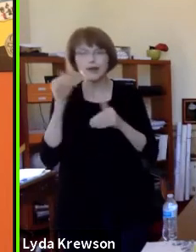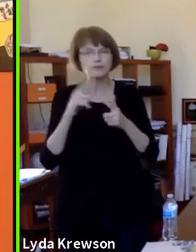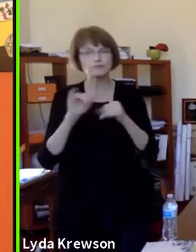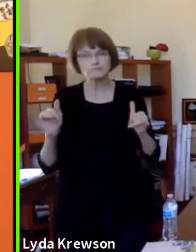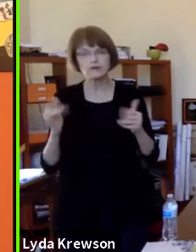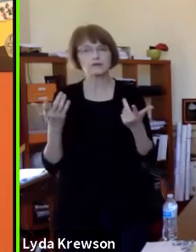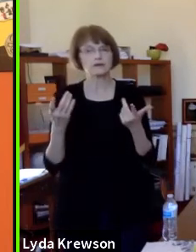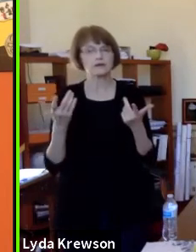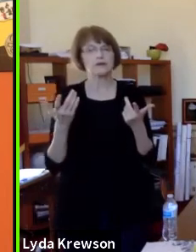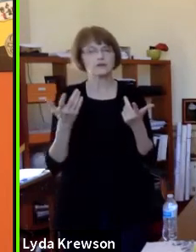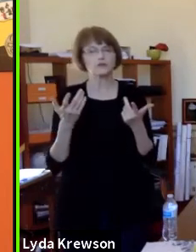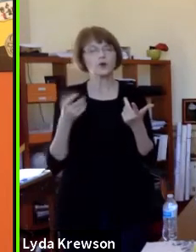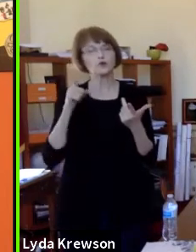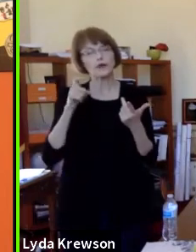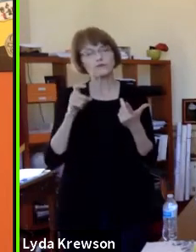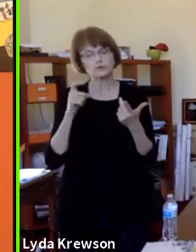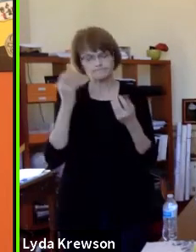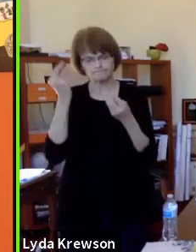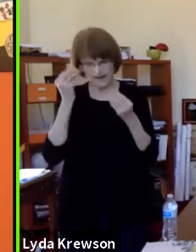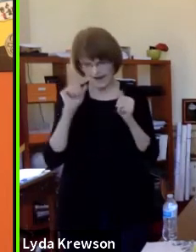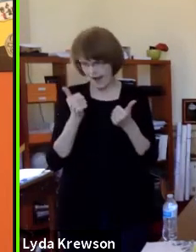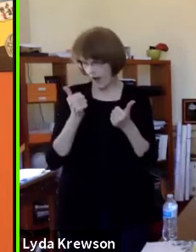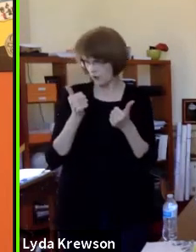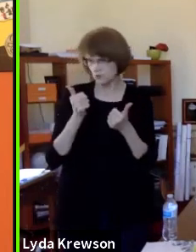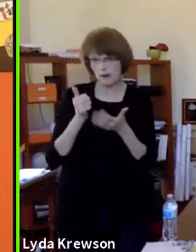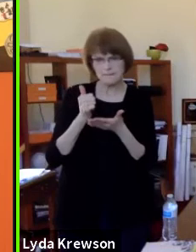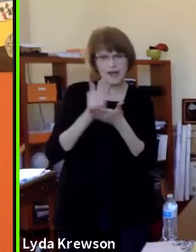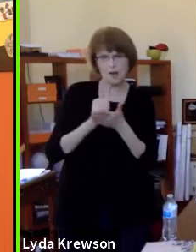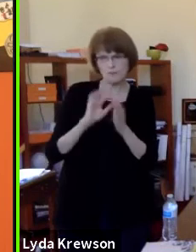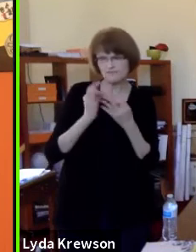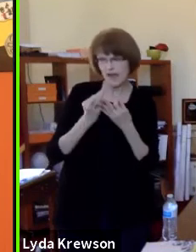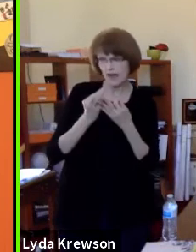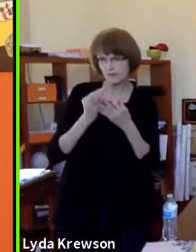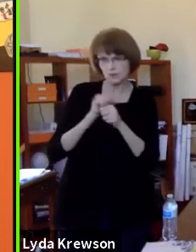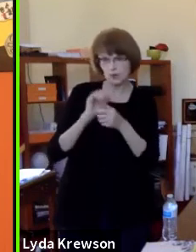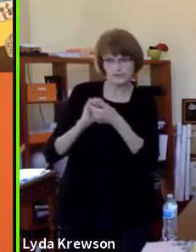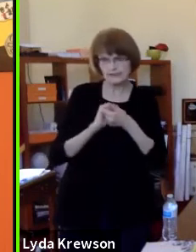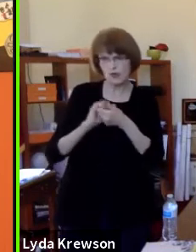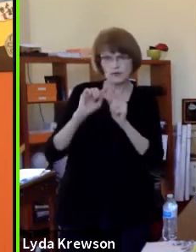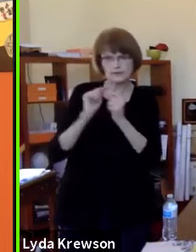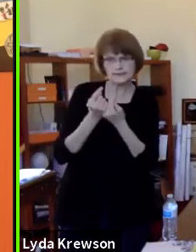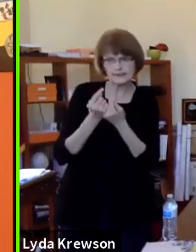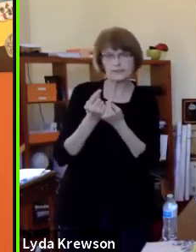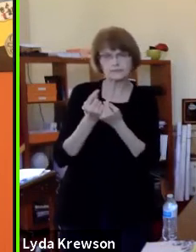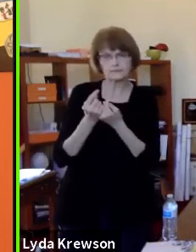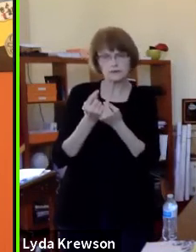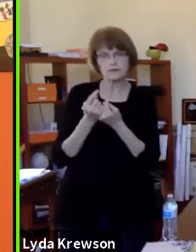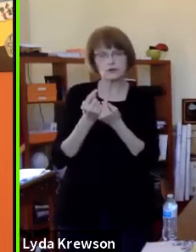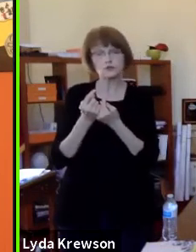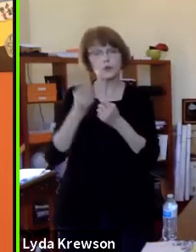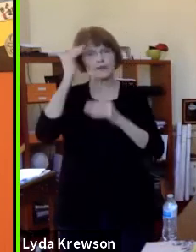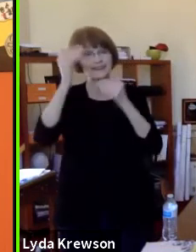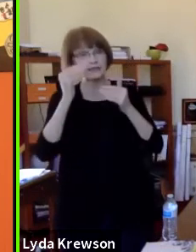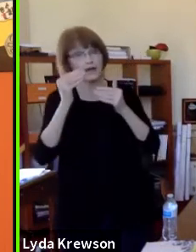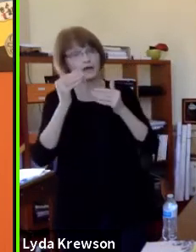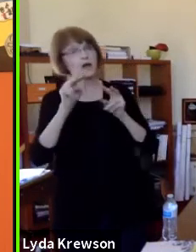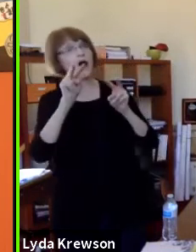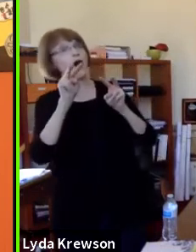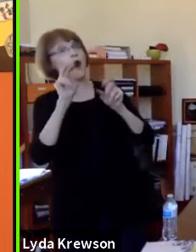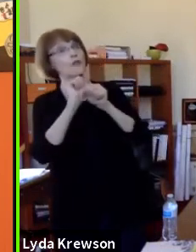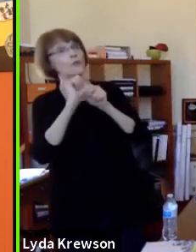figuring out how you can help out and be a good team member, a good family member, and then look to the adults who are all working very